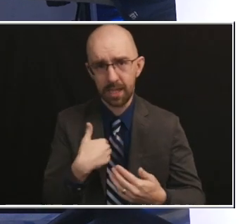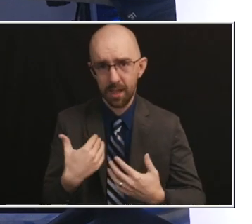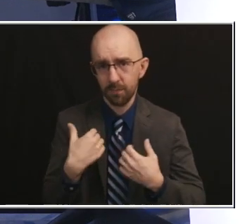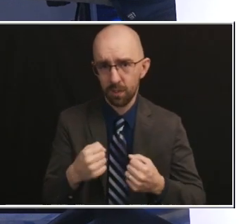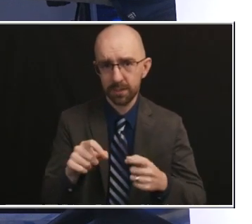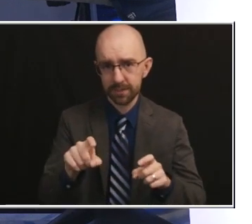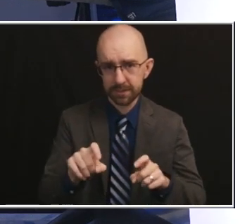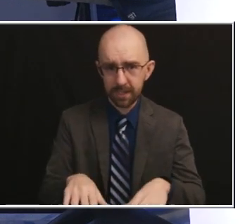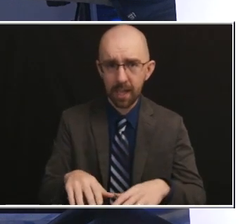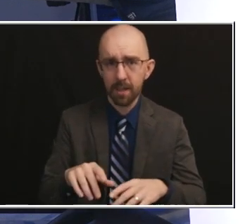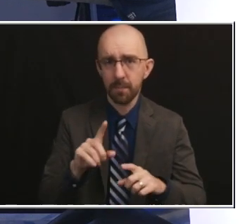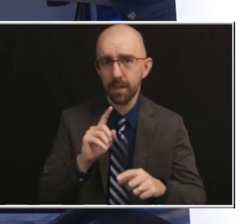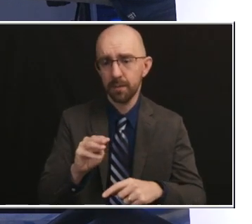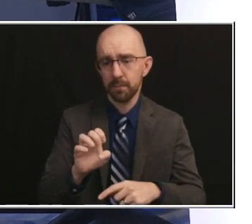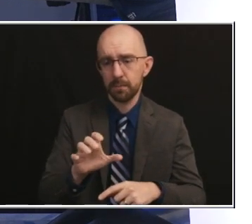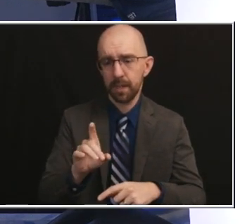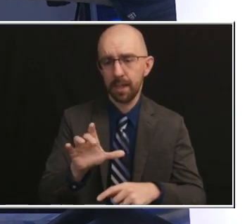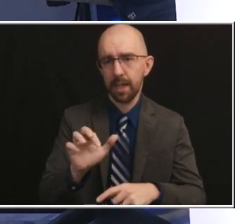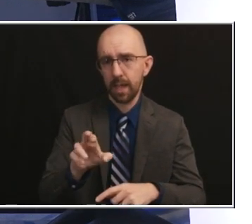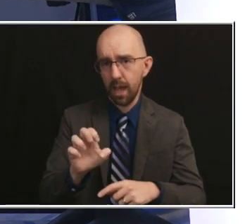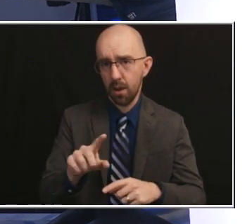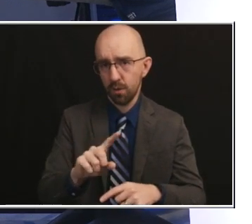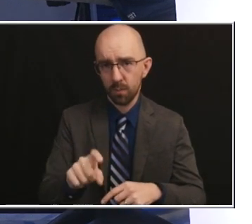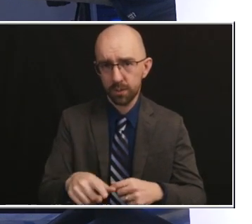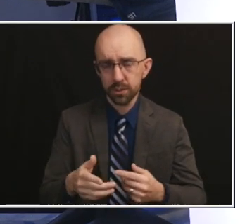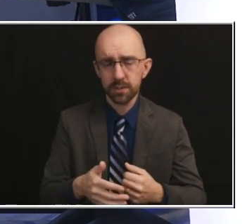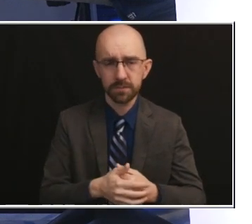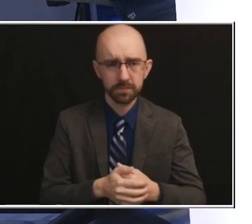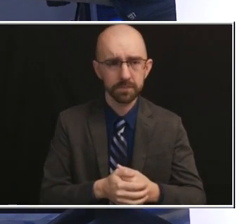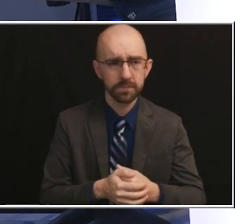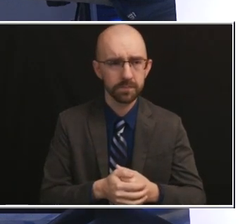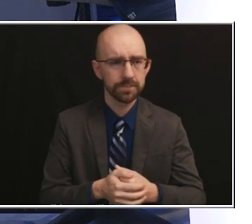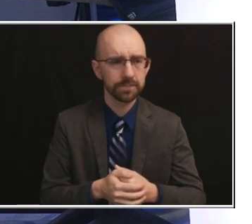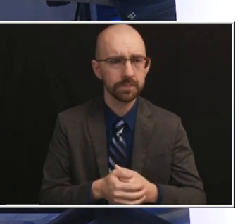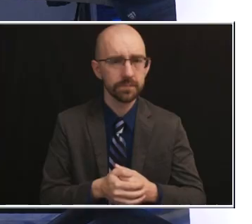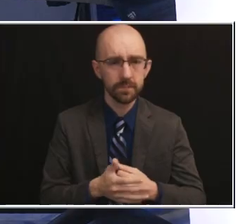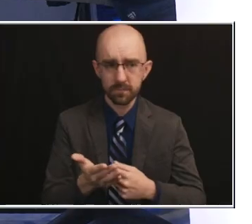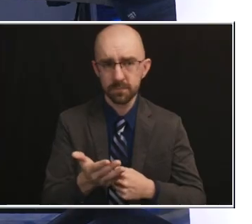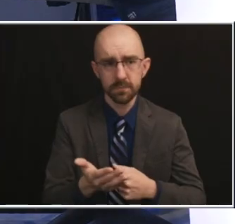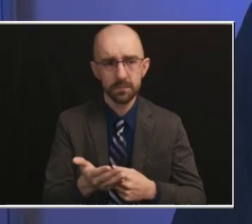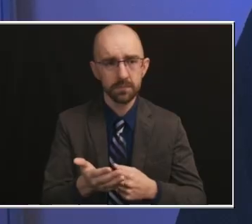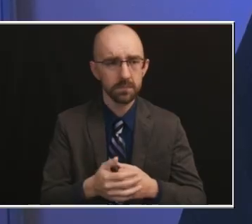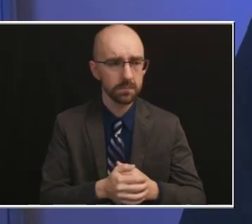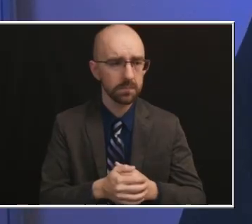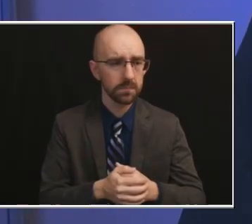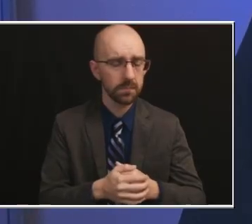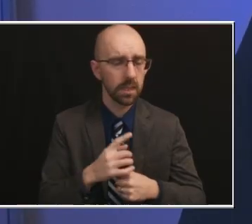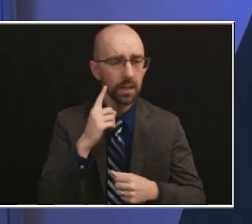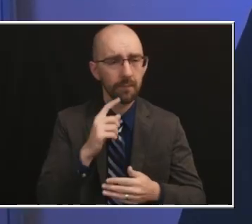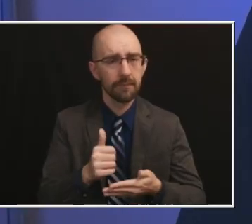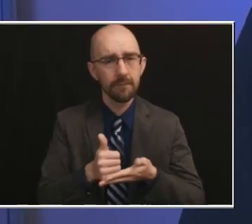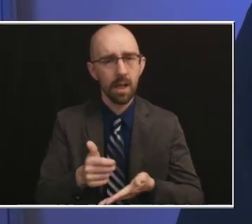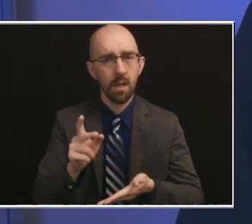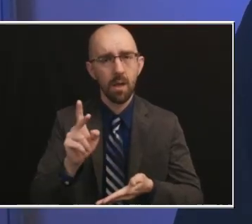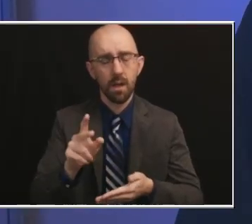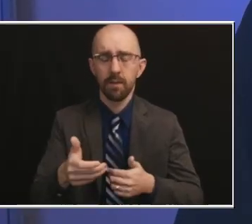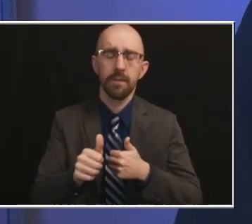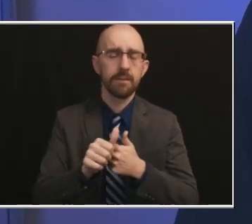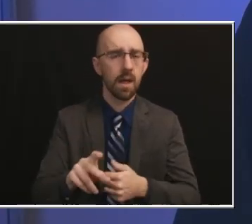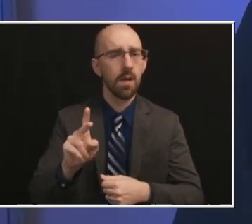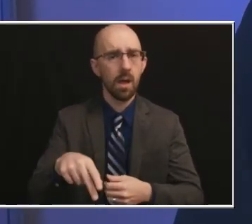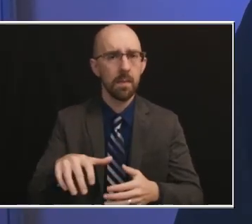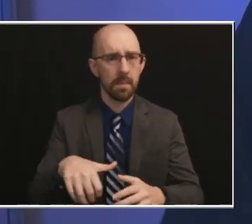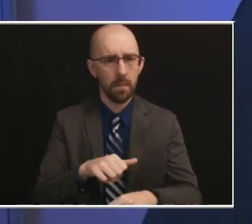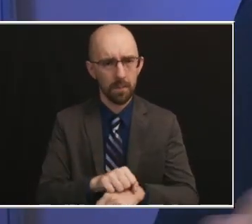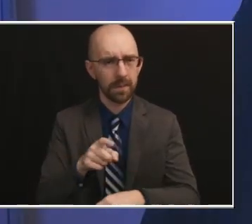Medicare questions? Want to take that one? As far as follow-up appointments, there is a